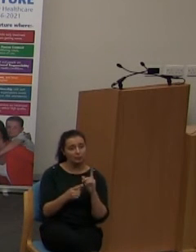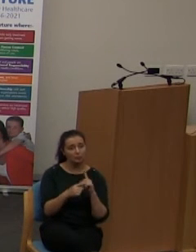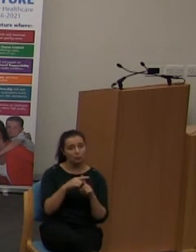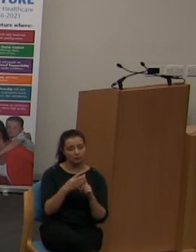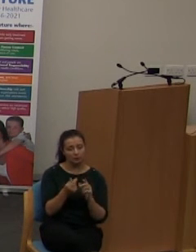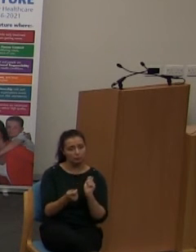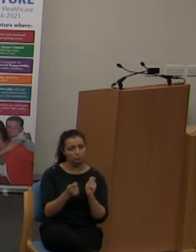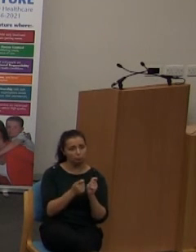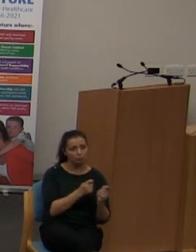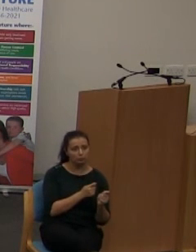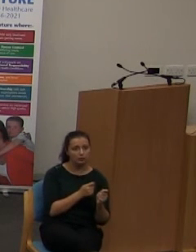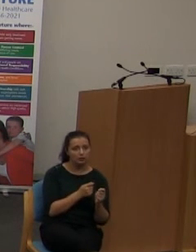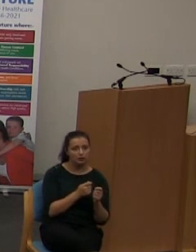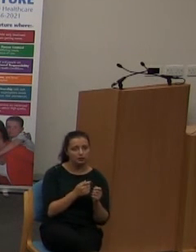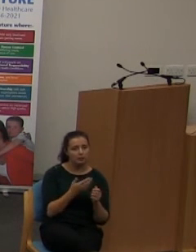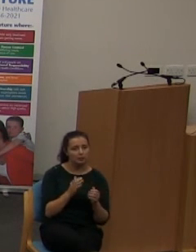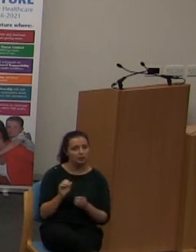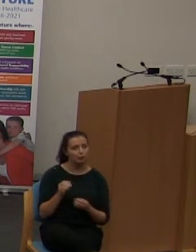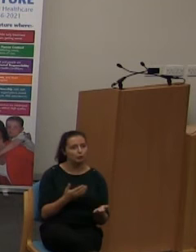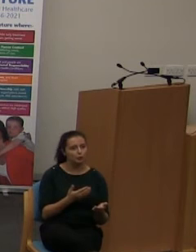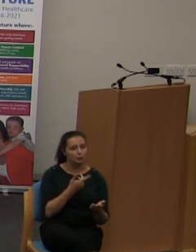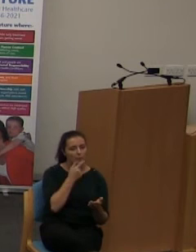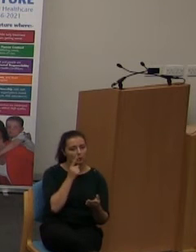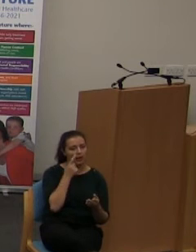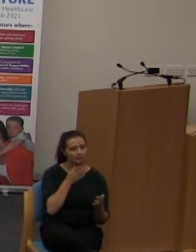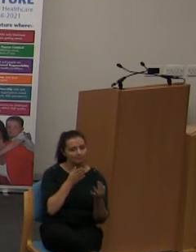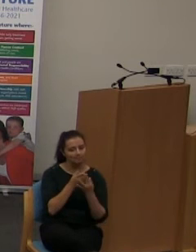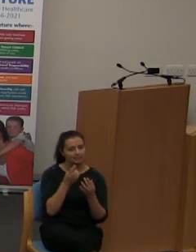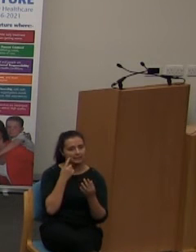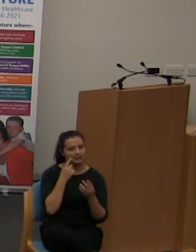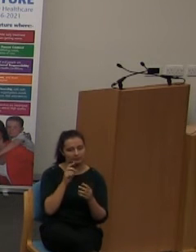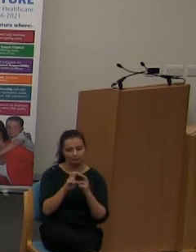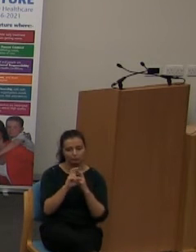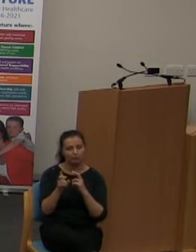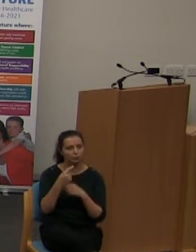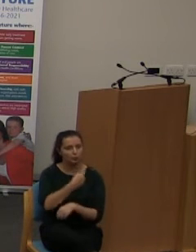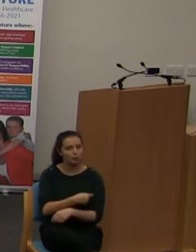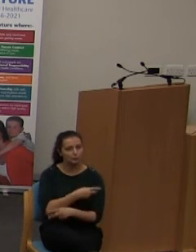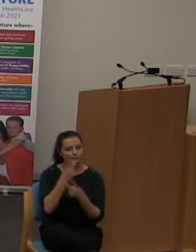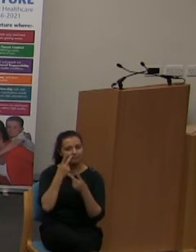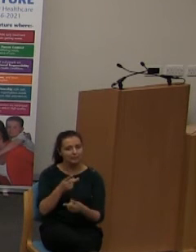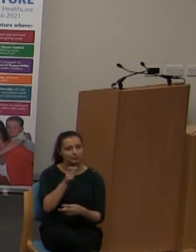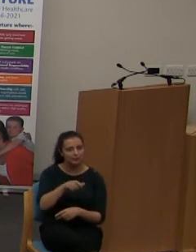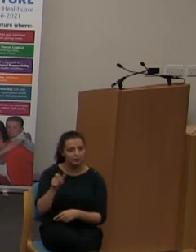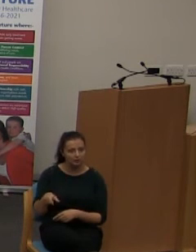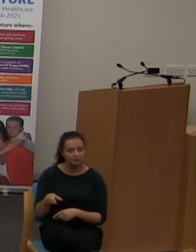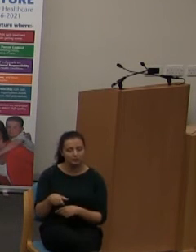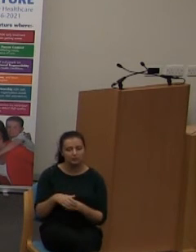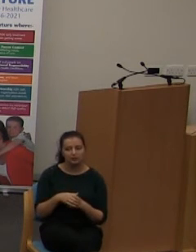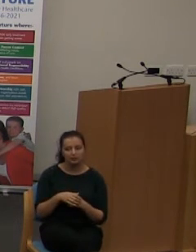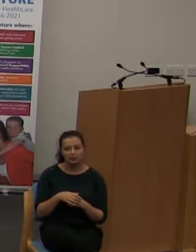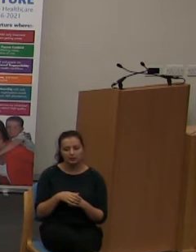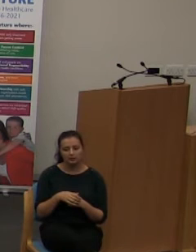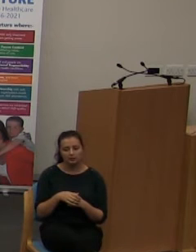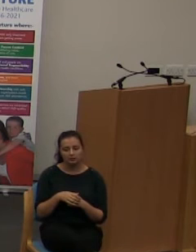been introduced so that people can do that. We're also looking at patient-focused booking to ensure that that's now implemented in most specialties, to make